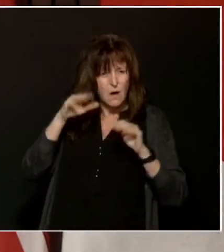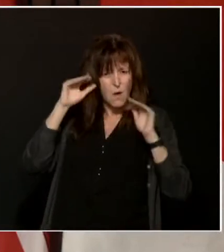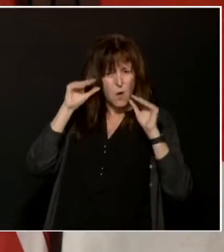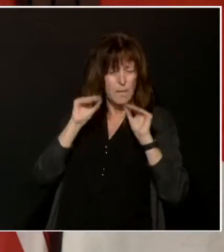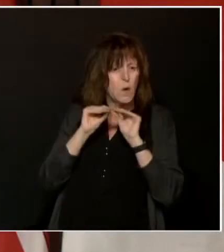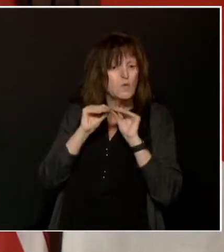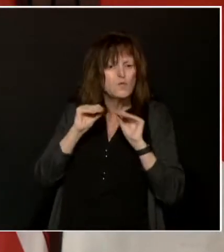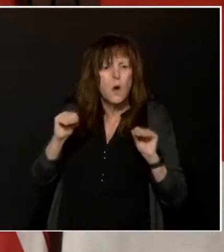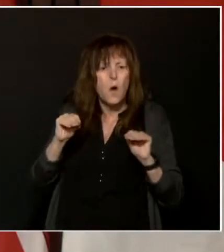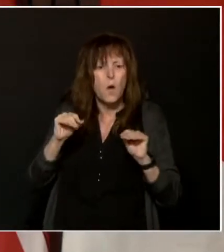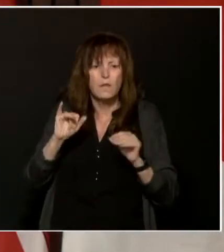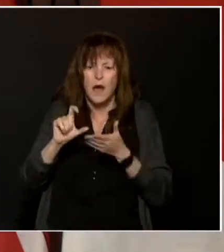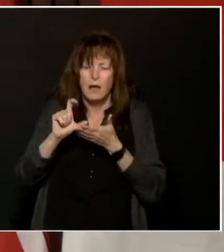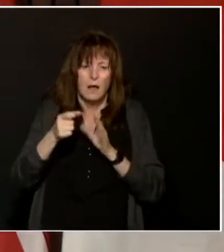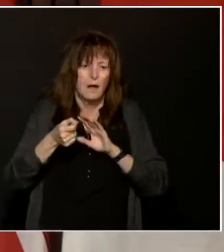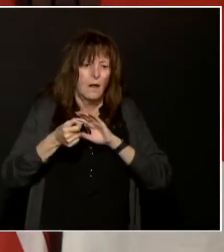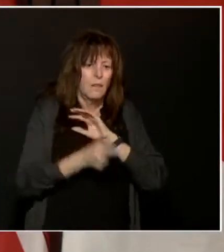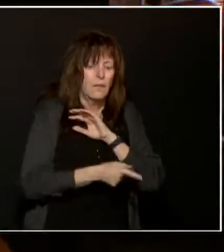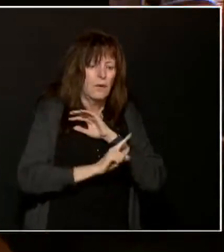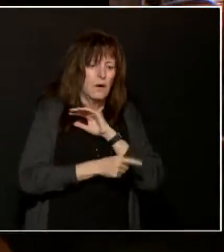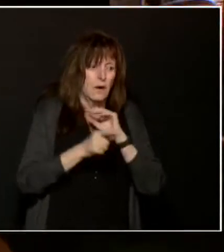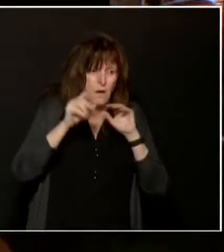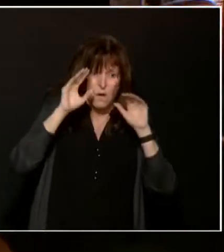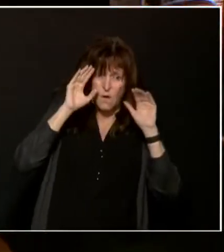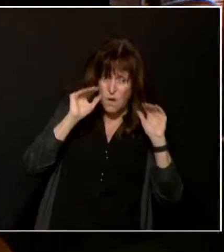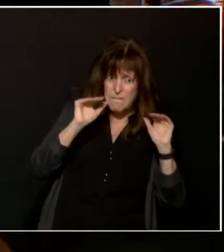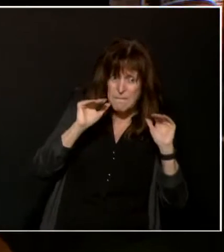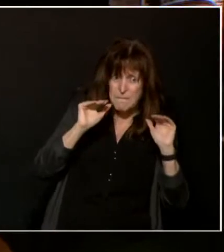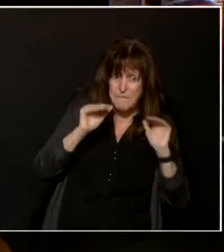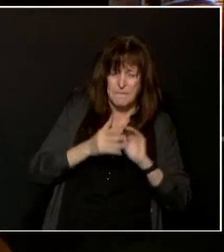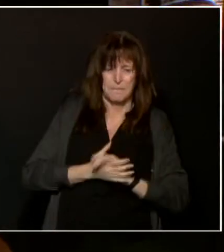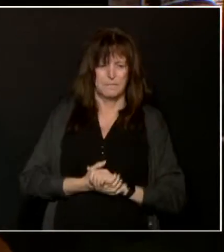to the expiry date. Next question.